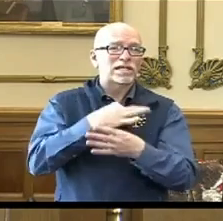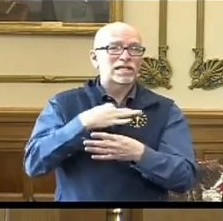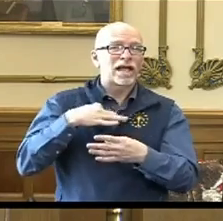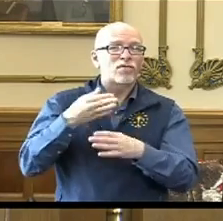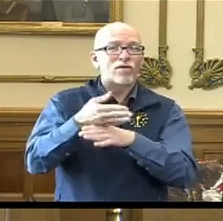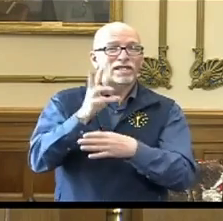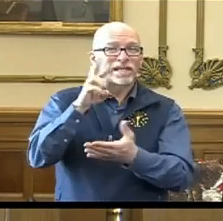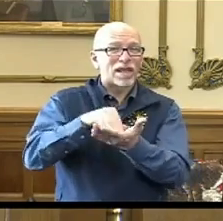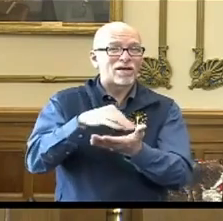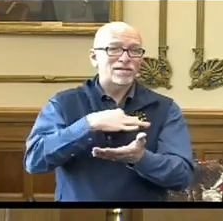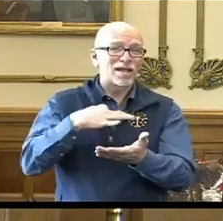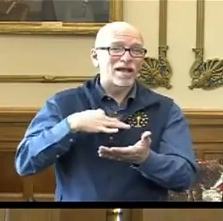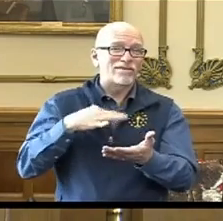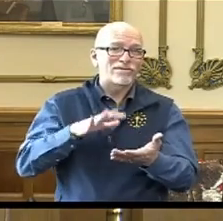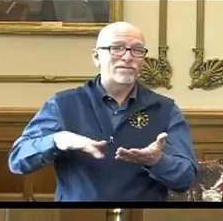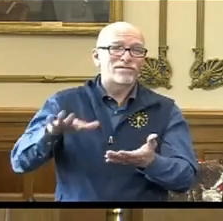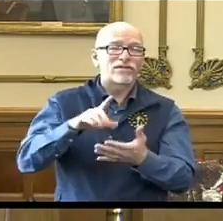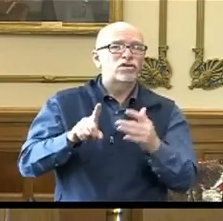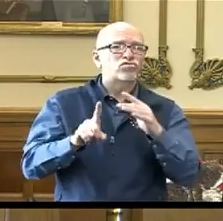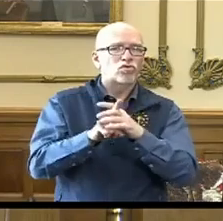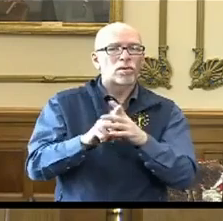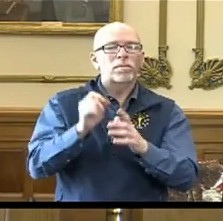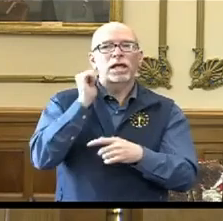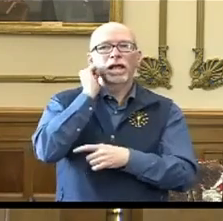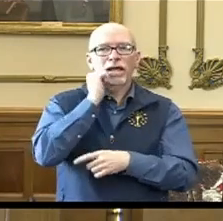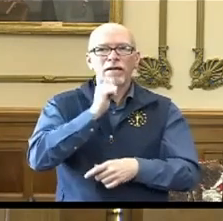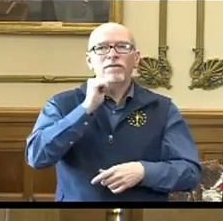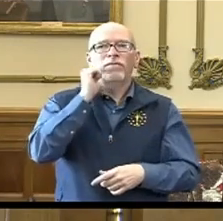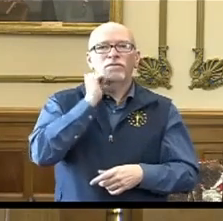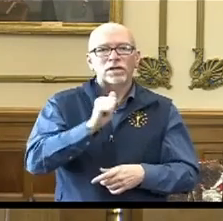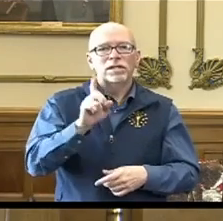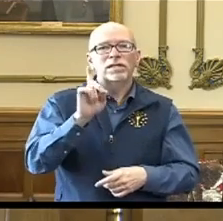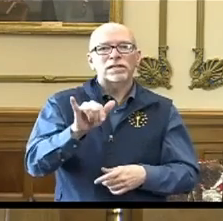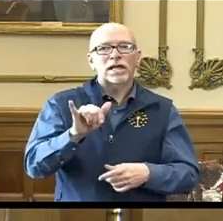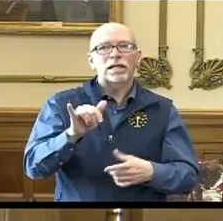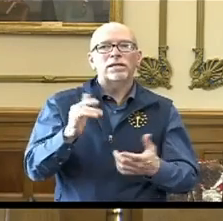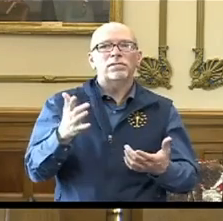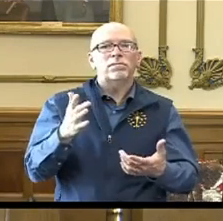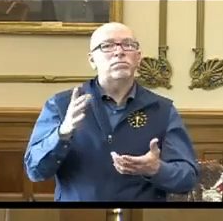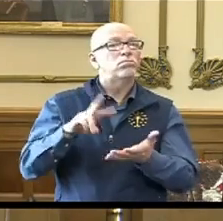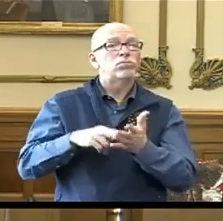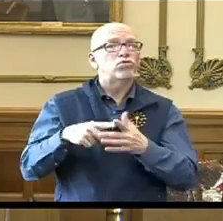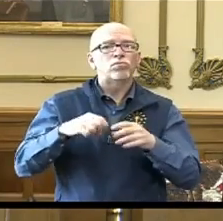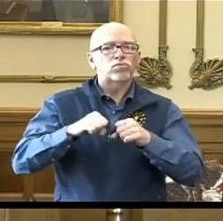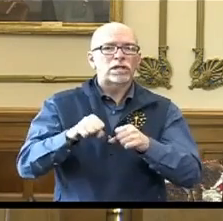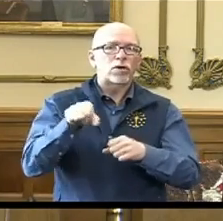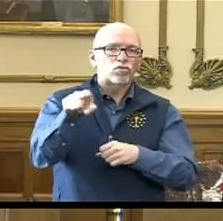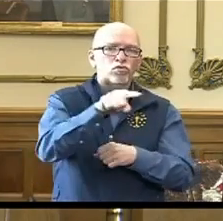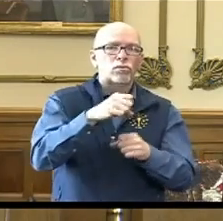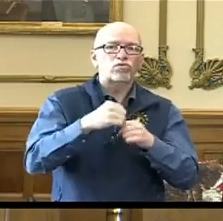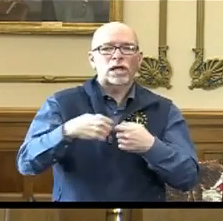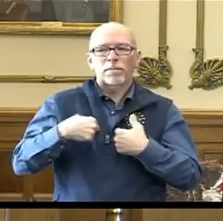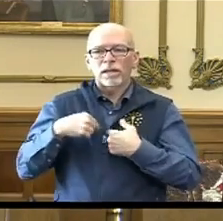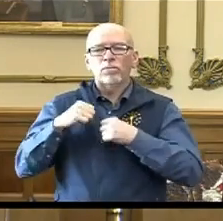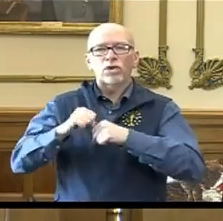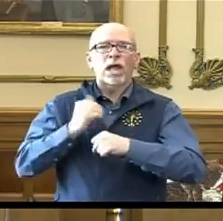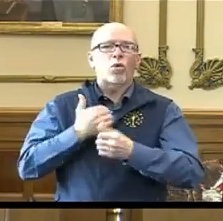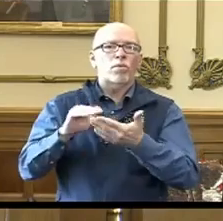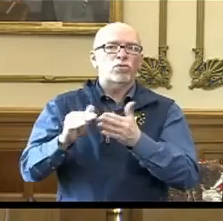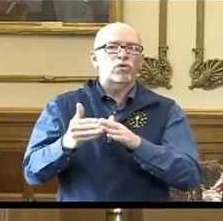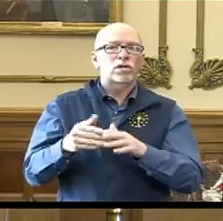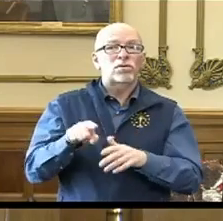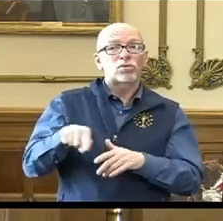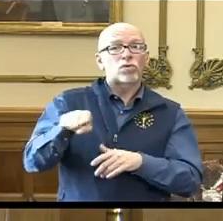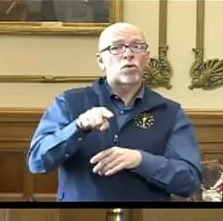6,000 staff show up every single day to protect you, me, and all of our communities. These